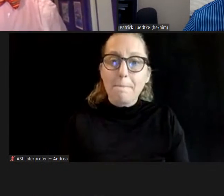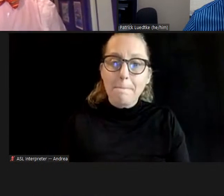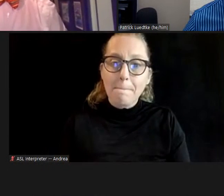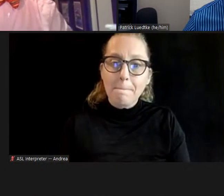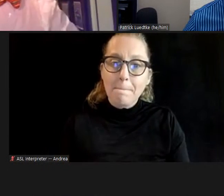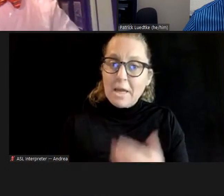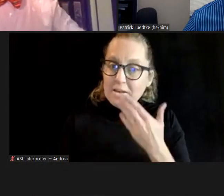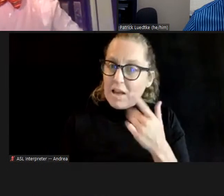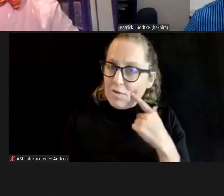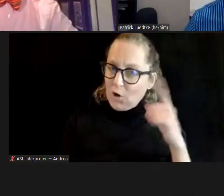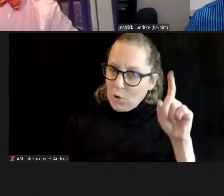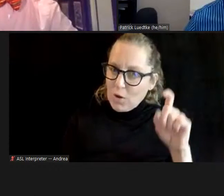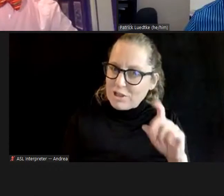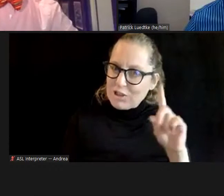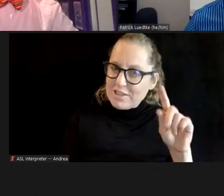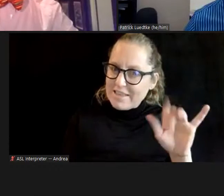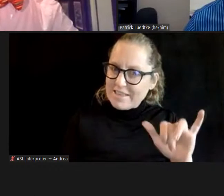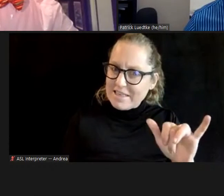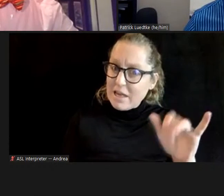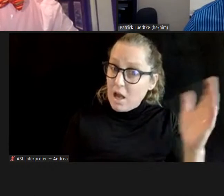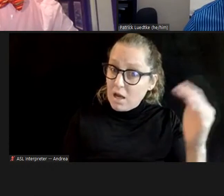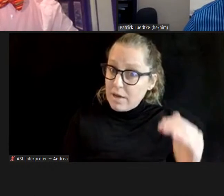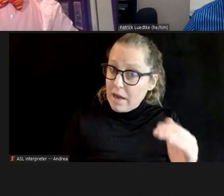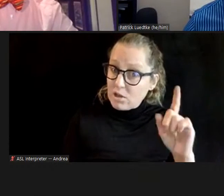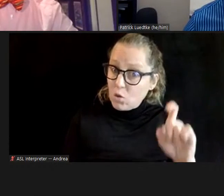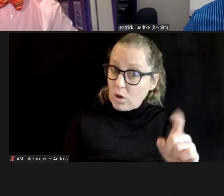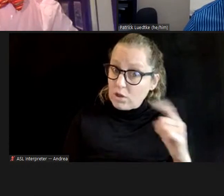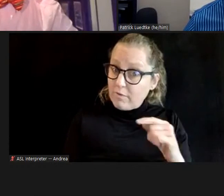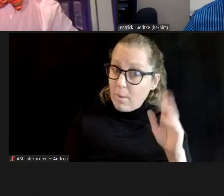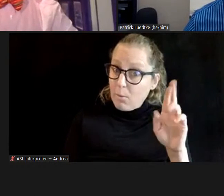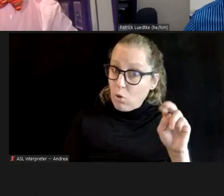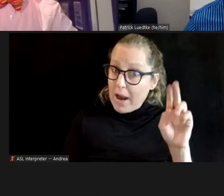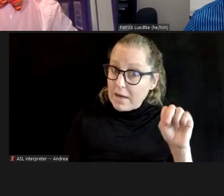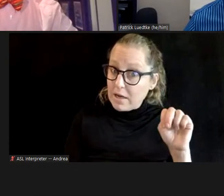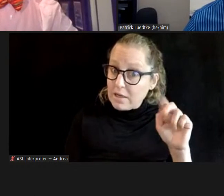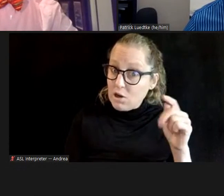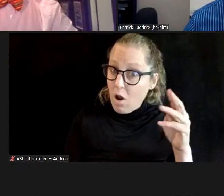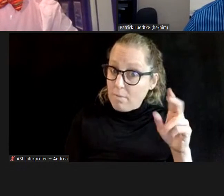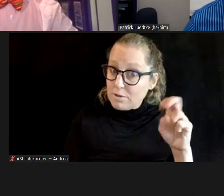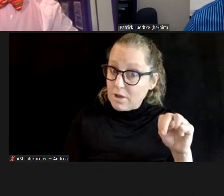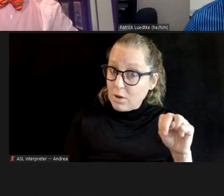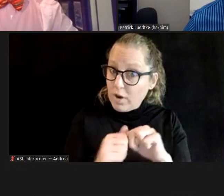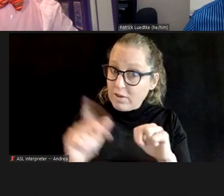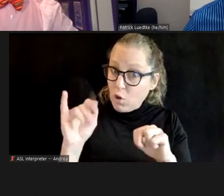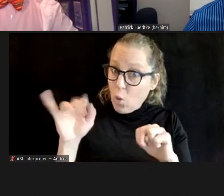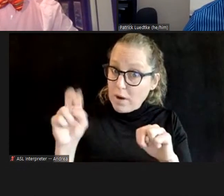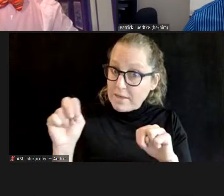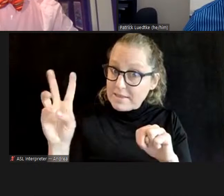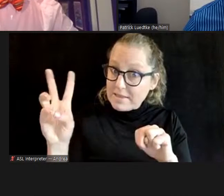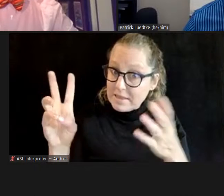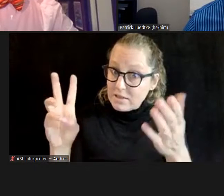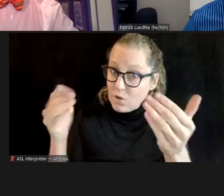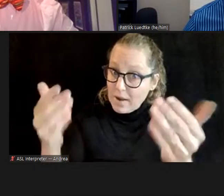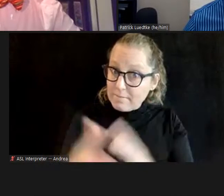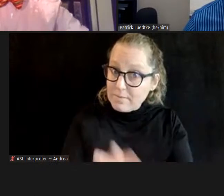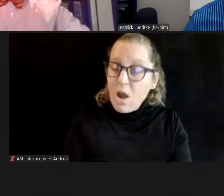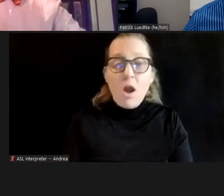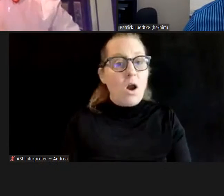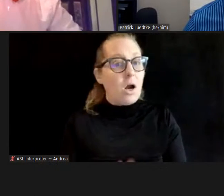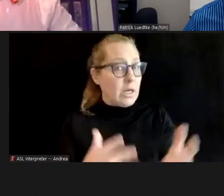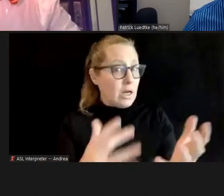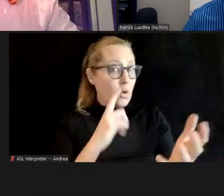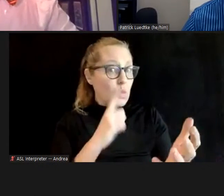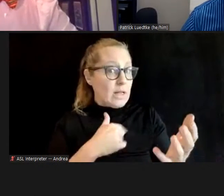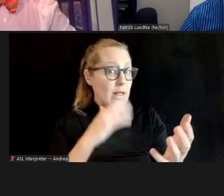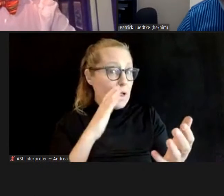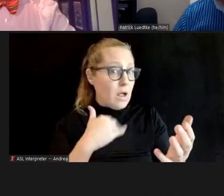Thank you for those questions, Stacy. Our next question comes from Brandon Thompson with Coin6. Go ahead, Brandon. Hi there. I also have